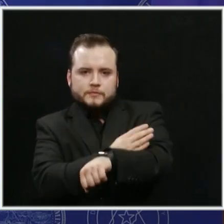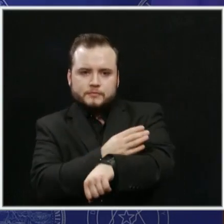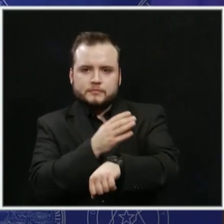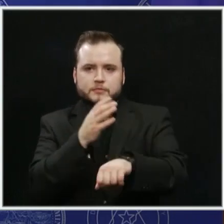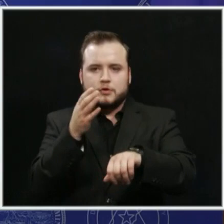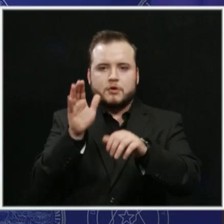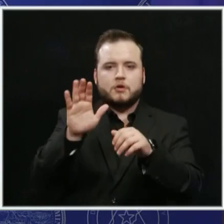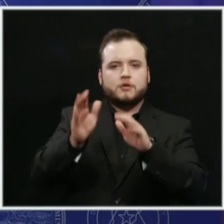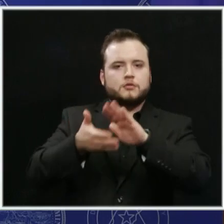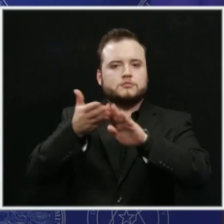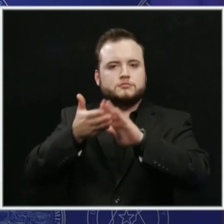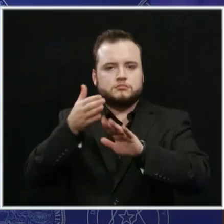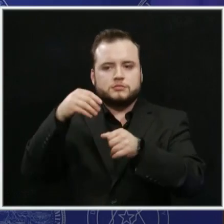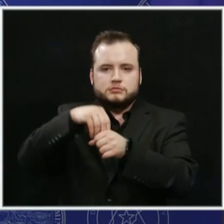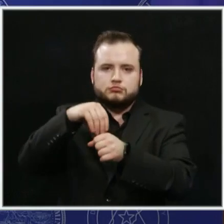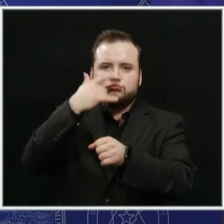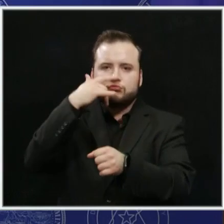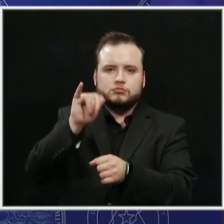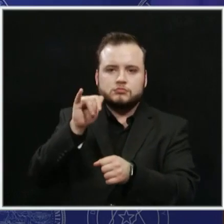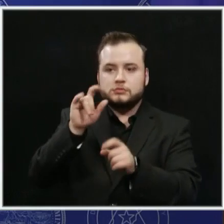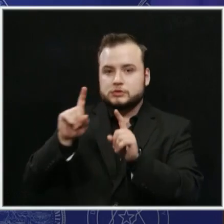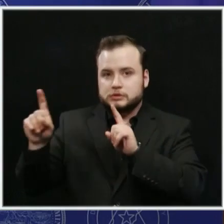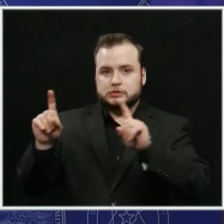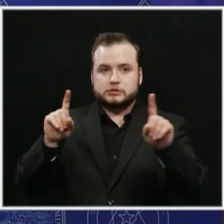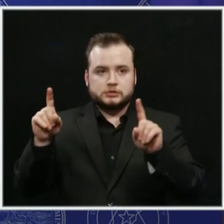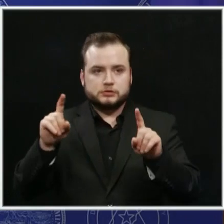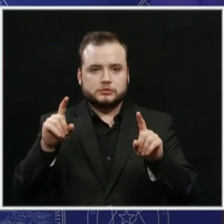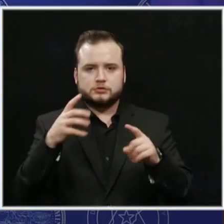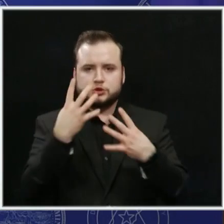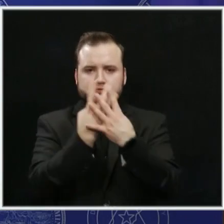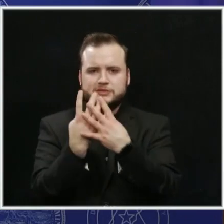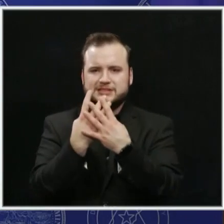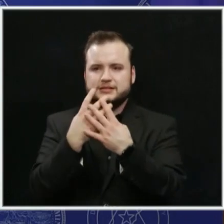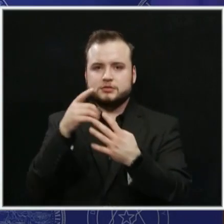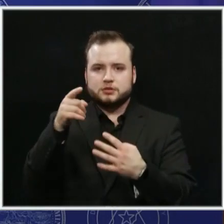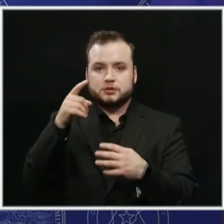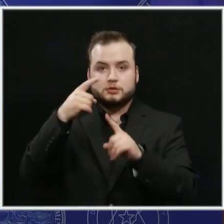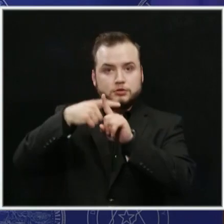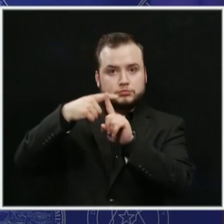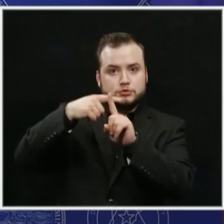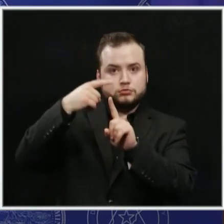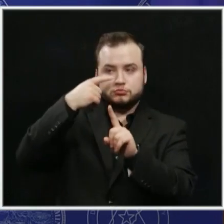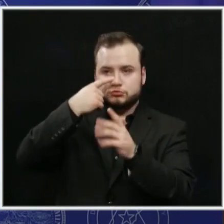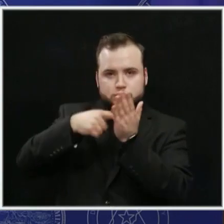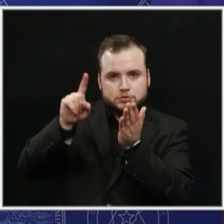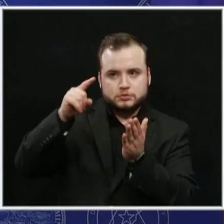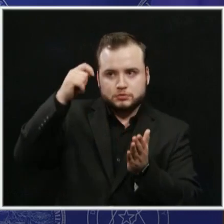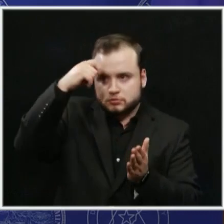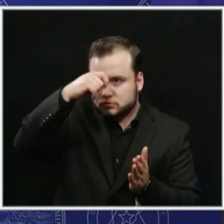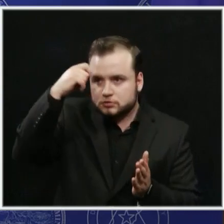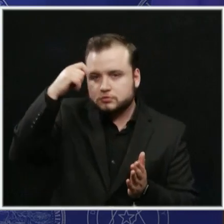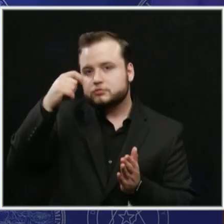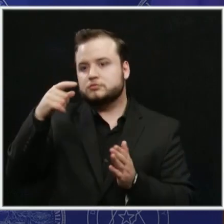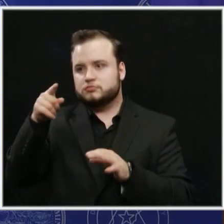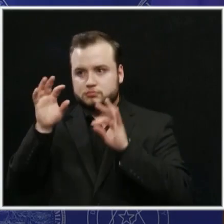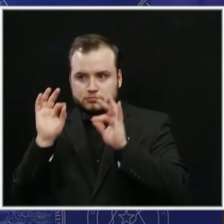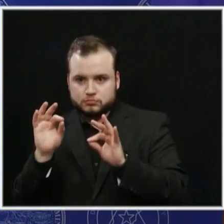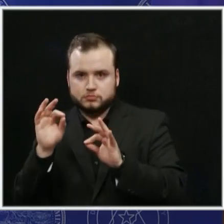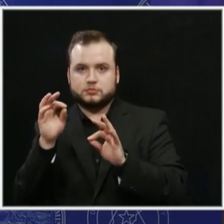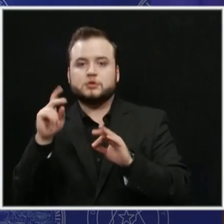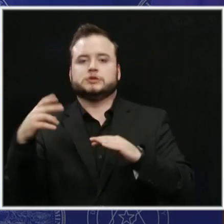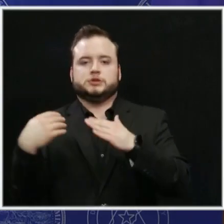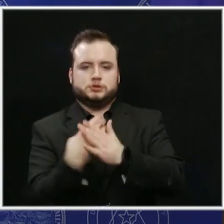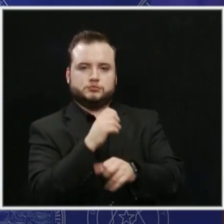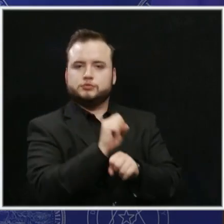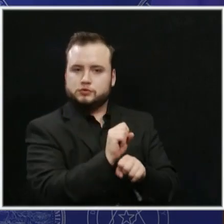screening individuals when they're coming to work, but we'll just be working with them on that a bit more to make sure that everything